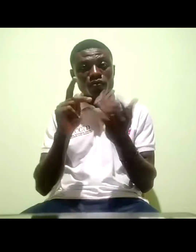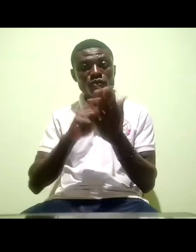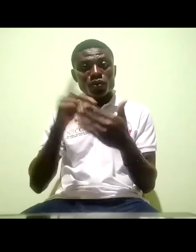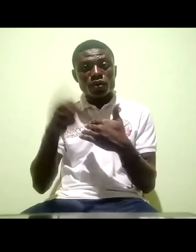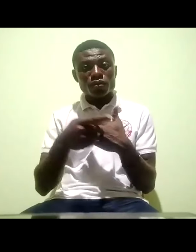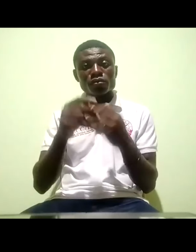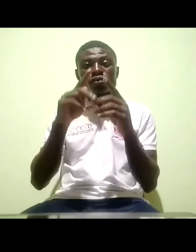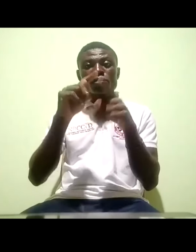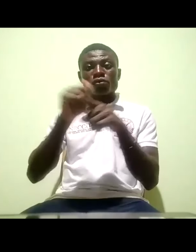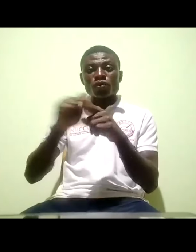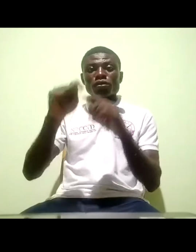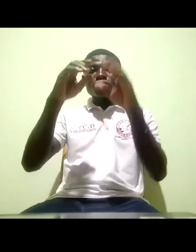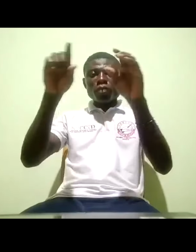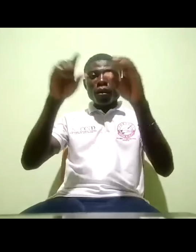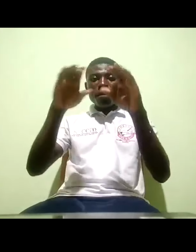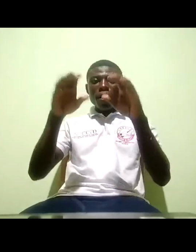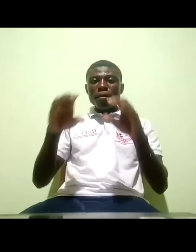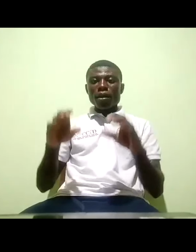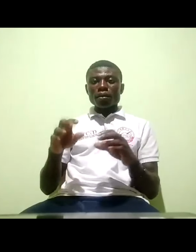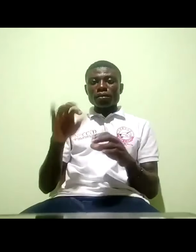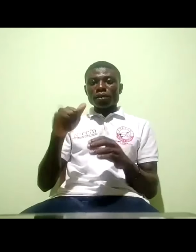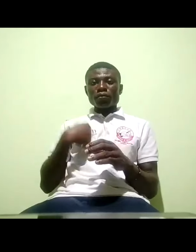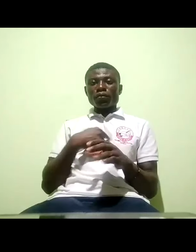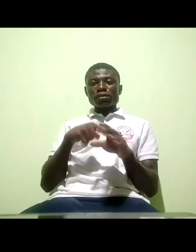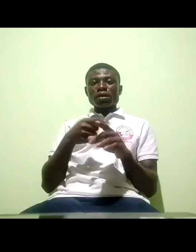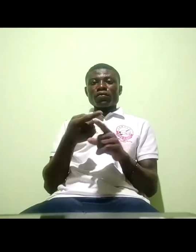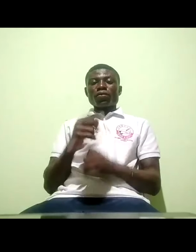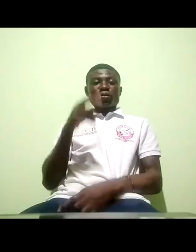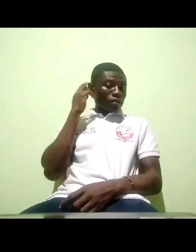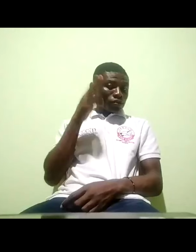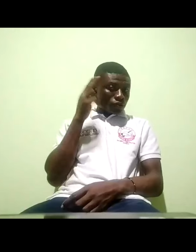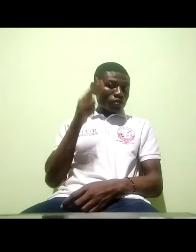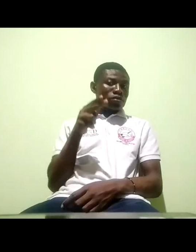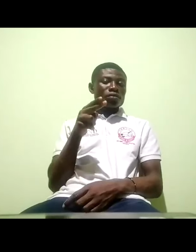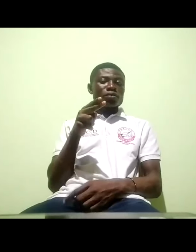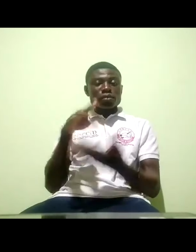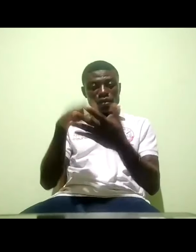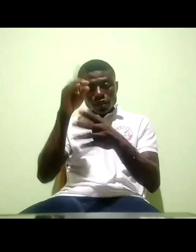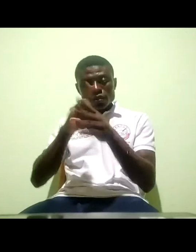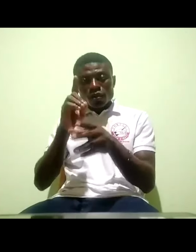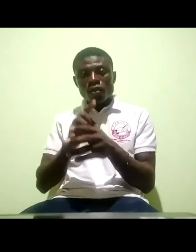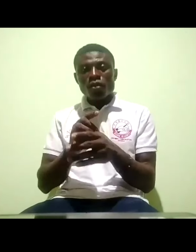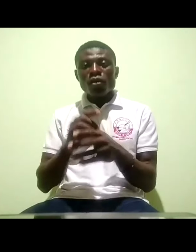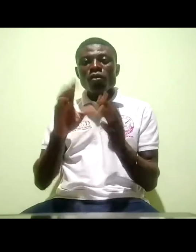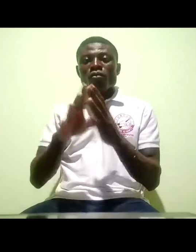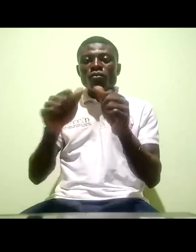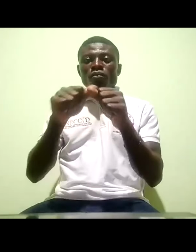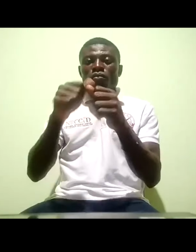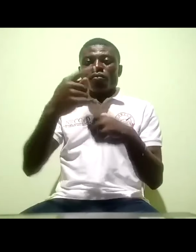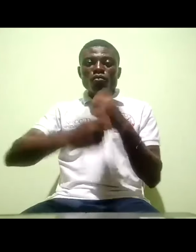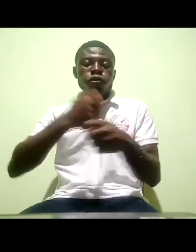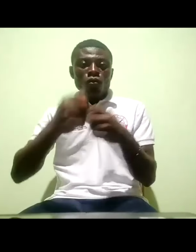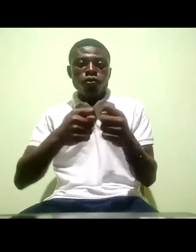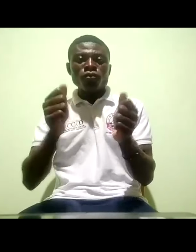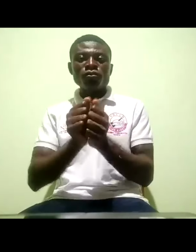in sequence. That is why we started from the history of learning disabilities. Then we came to the types of learning